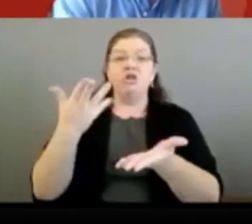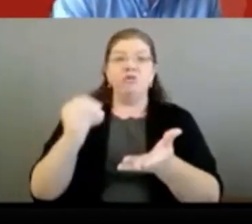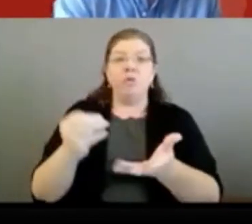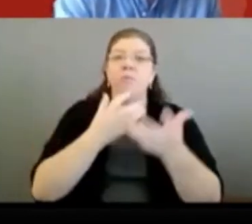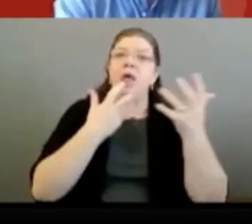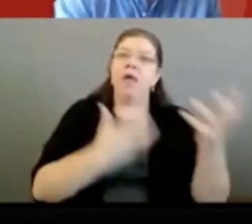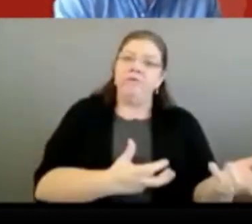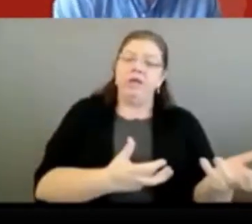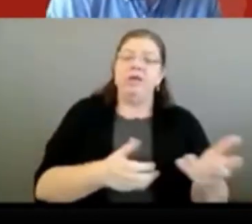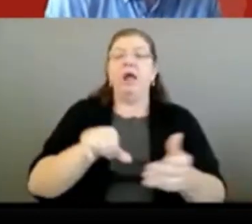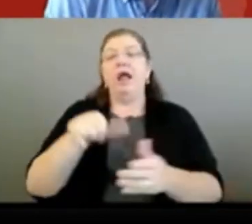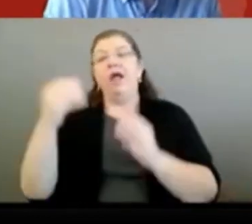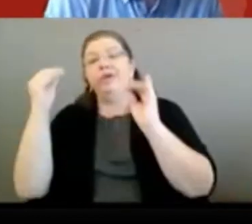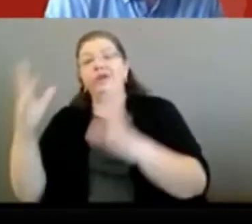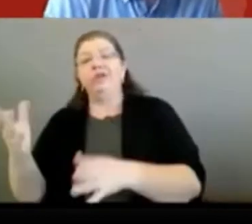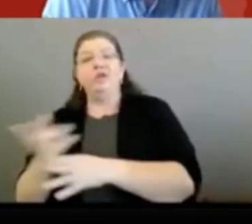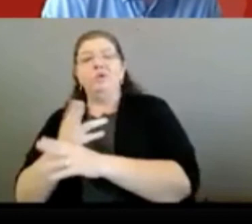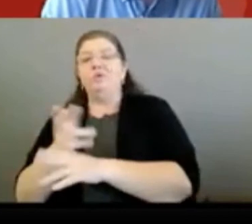may not use them at all.